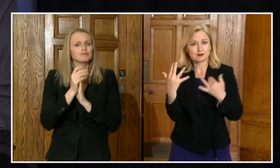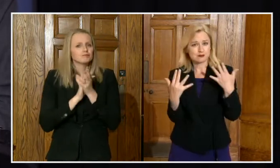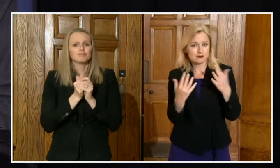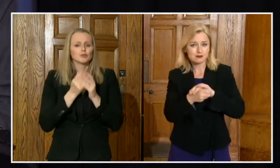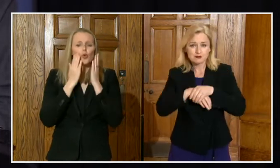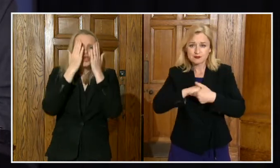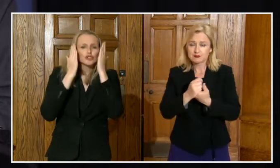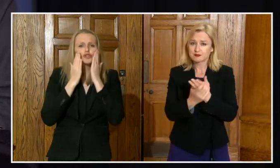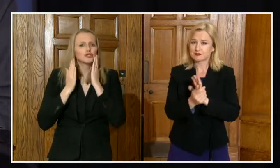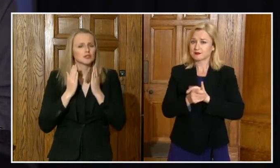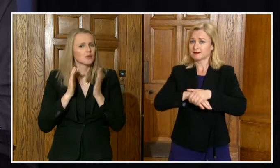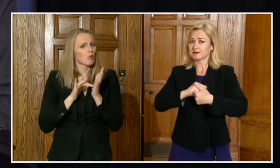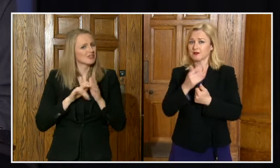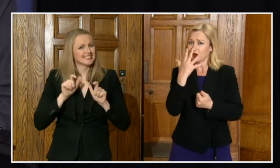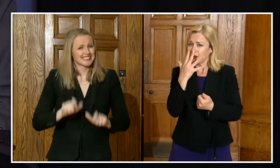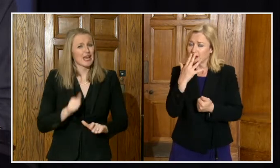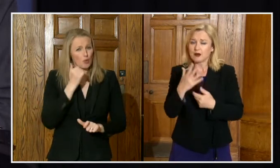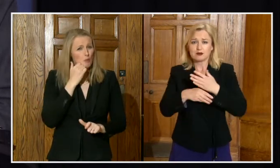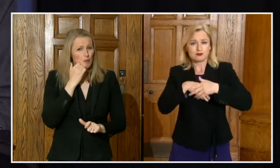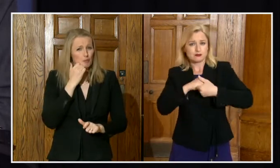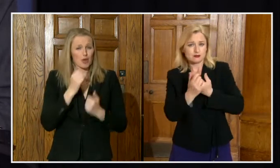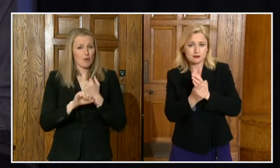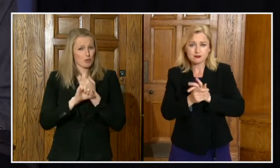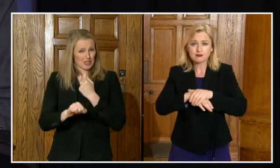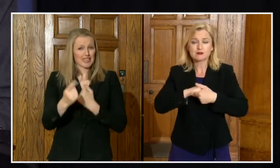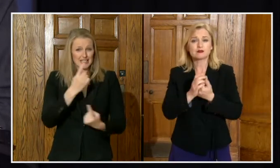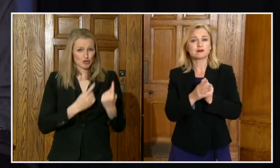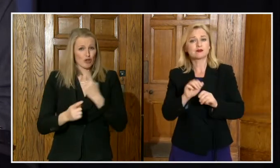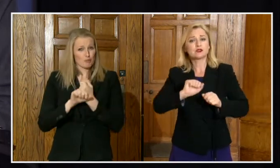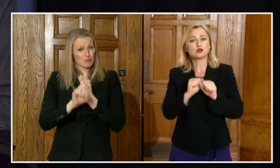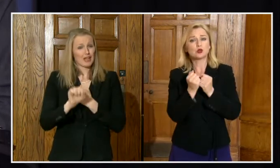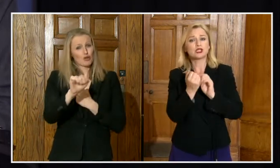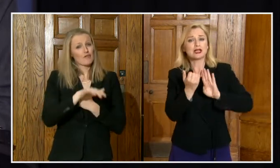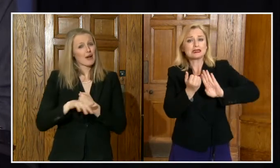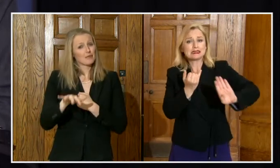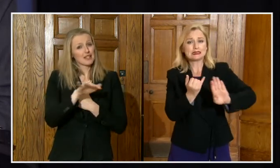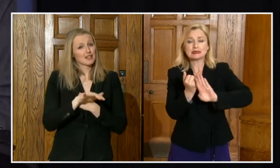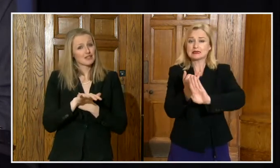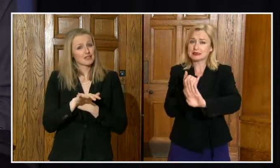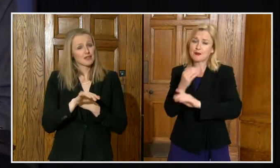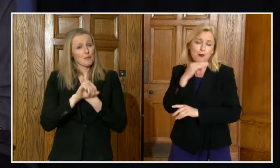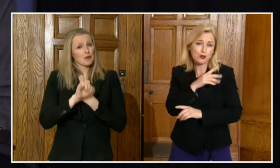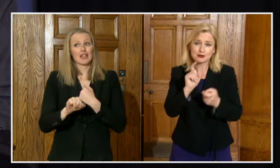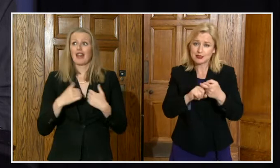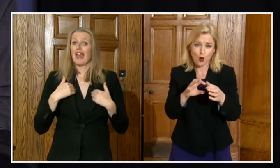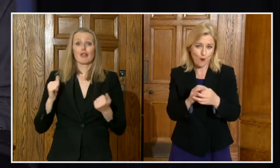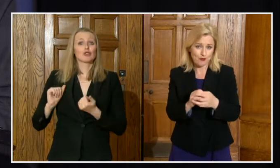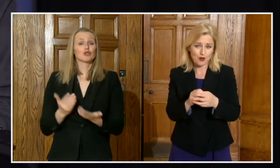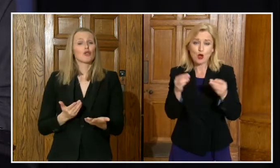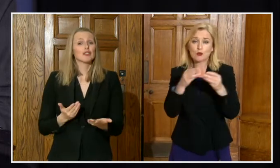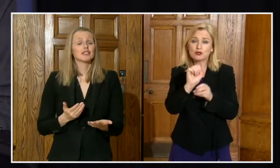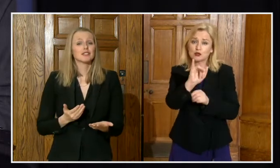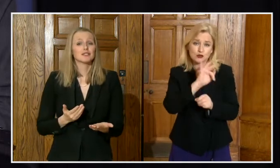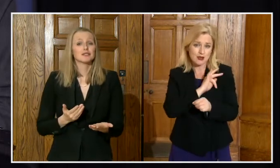important that you stay at home, that you protect each other, your families, and that you protect our health service. We